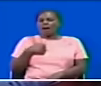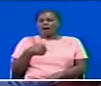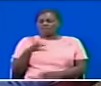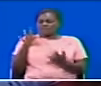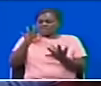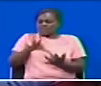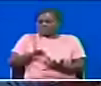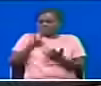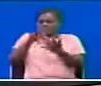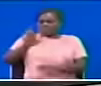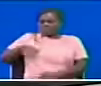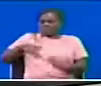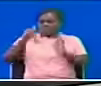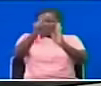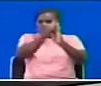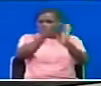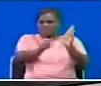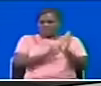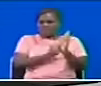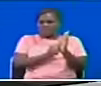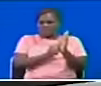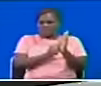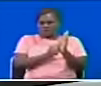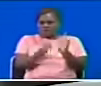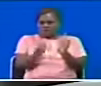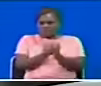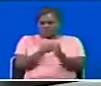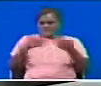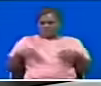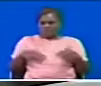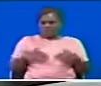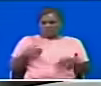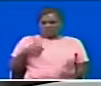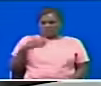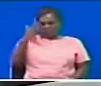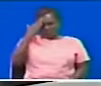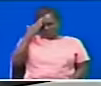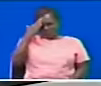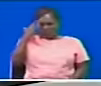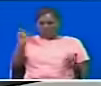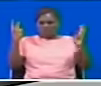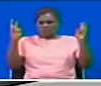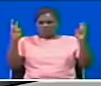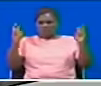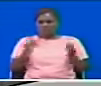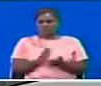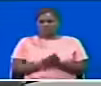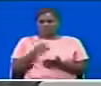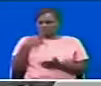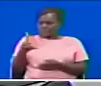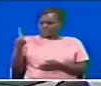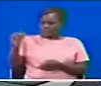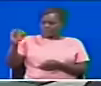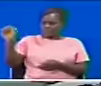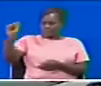uniquely women agenda that we should push with our constituents. And I remember having this discussion with Daisy after that. And I told Daisy, you